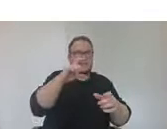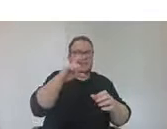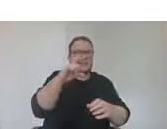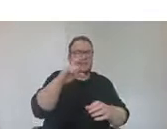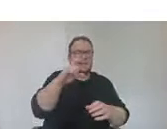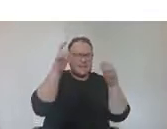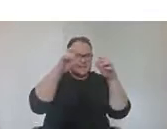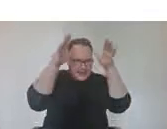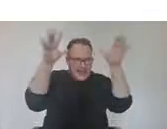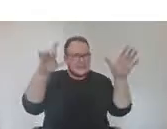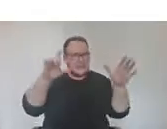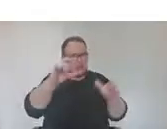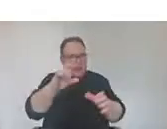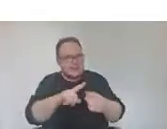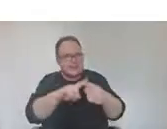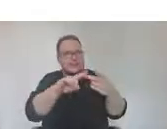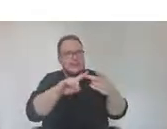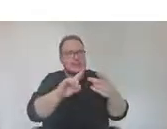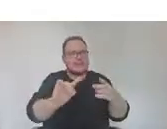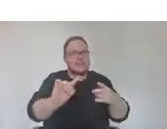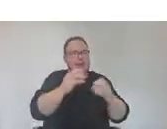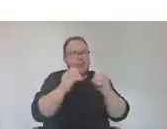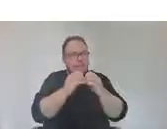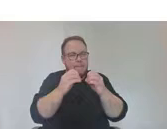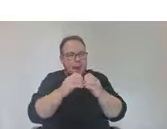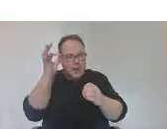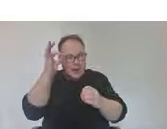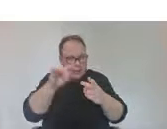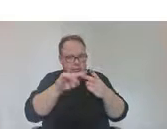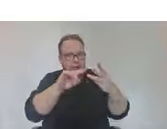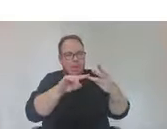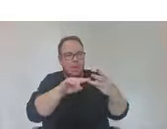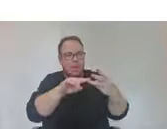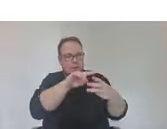and Stafford Borough Council areas.